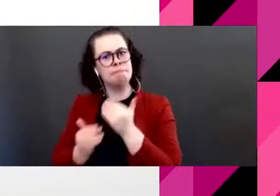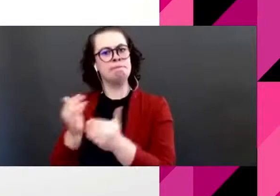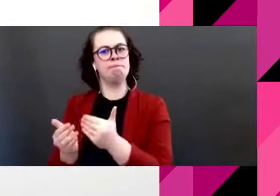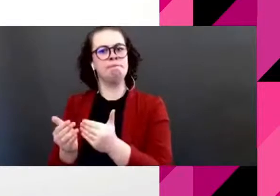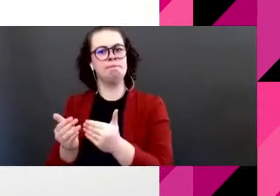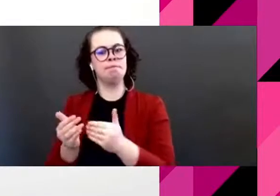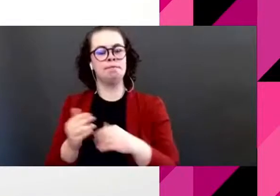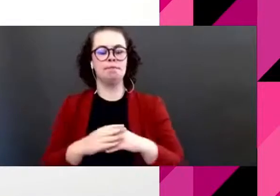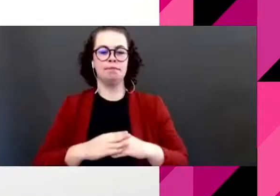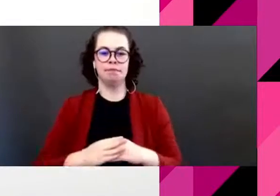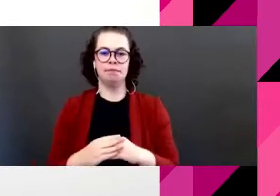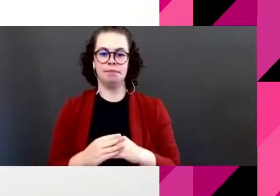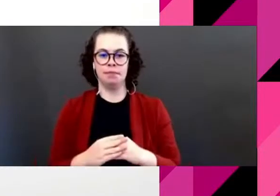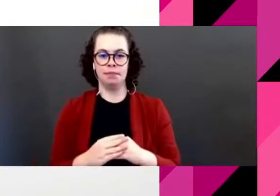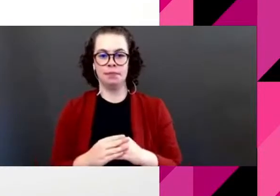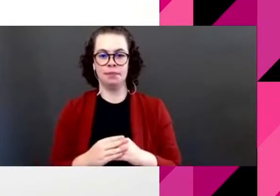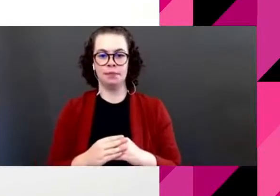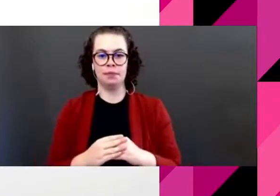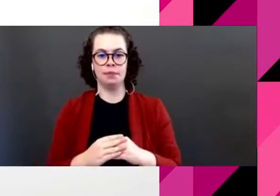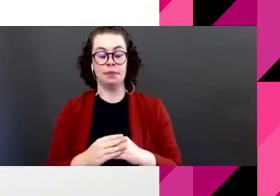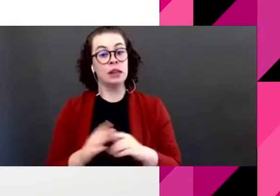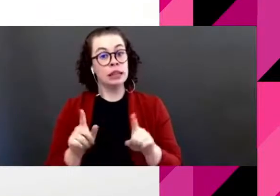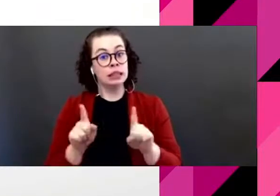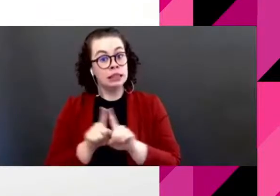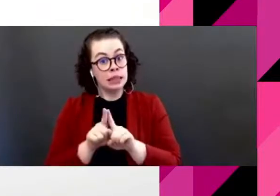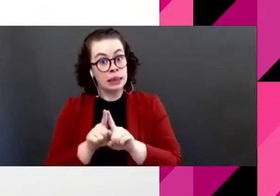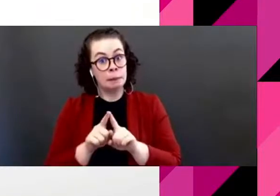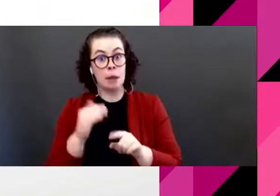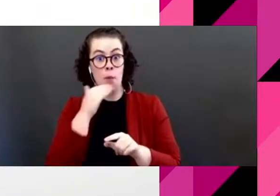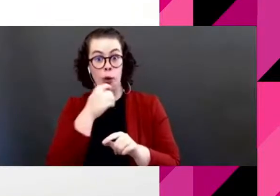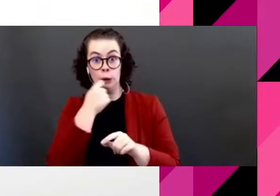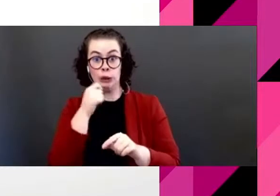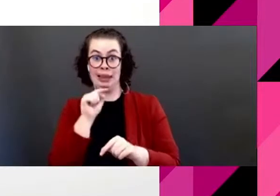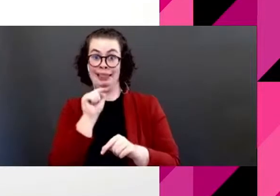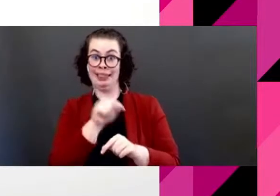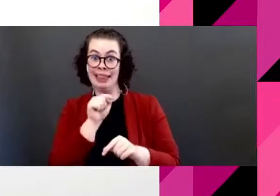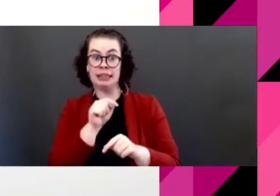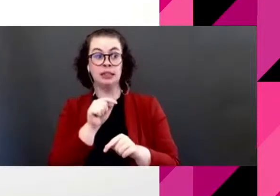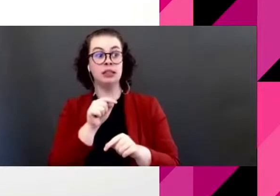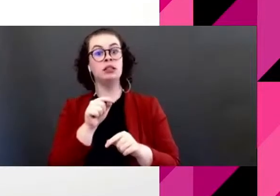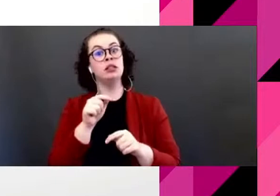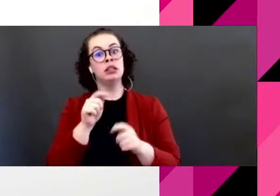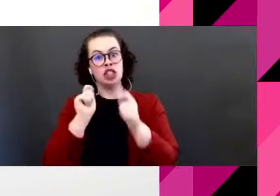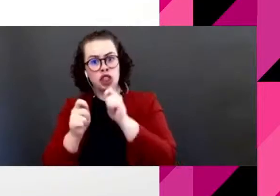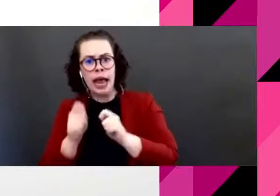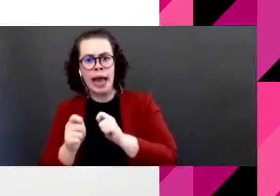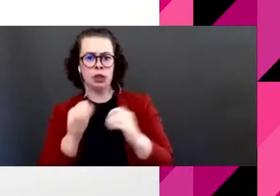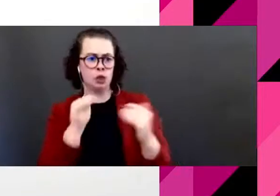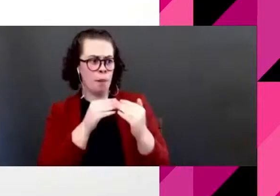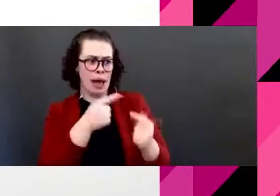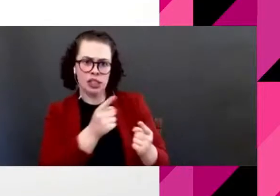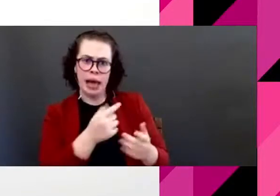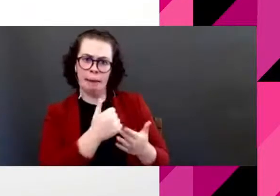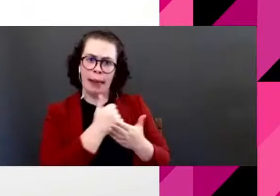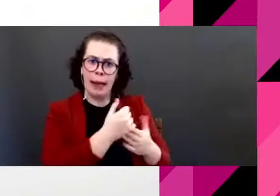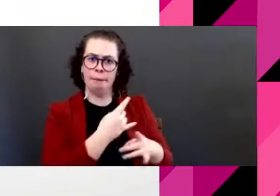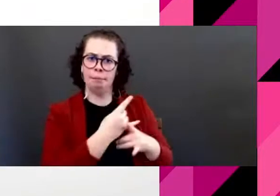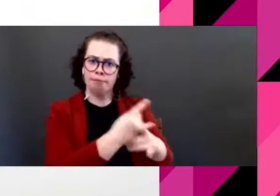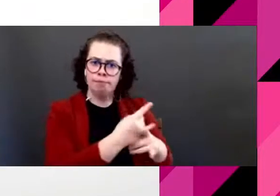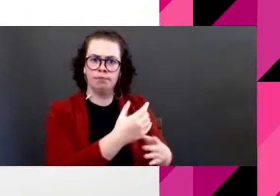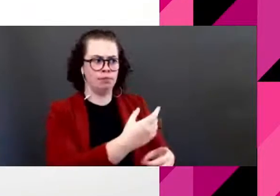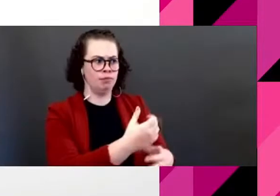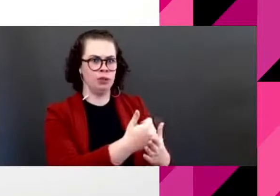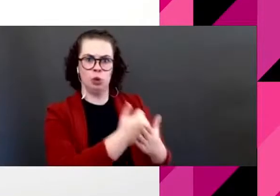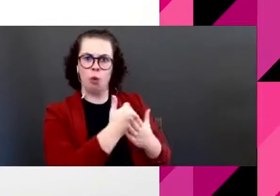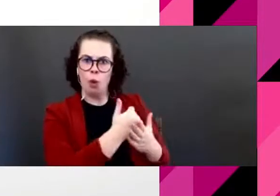it's also important to highlight that these accommodations are comprehensive because they cover all the necessary and appropriate modifications